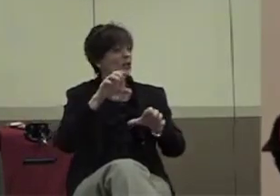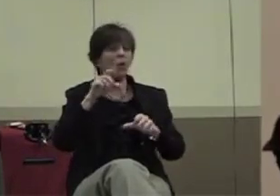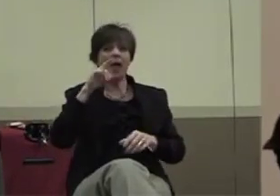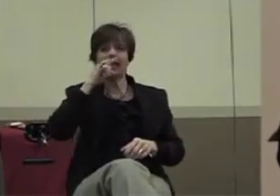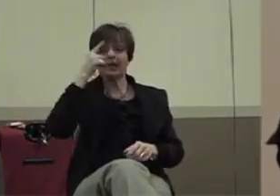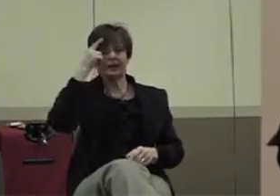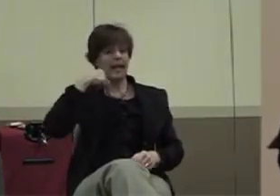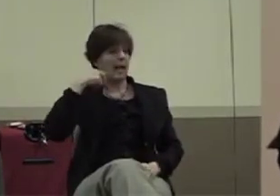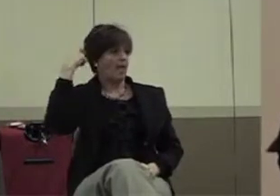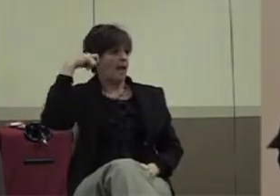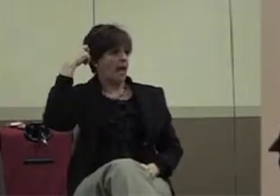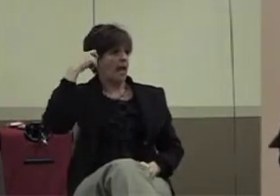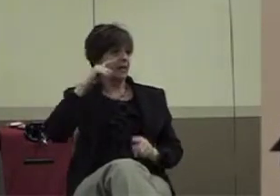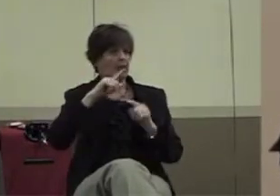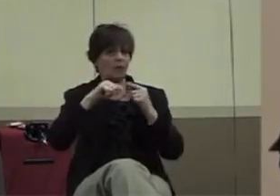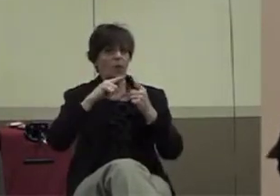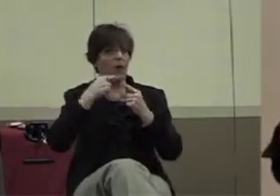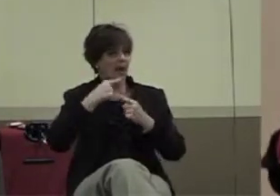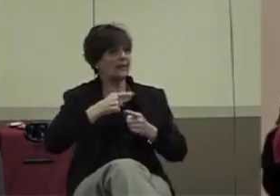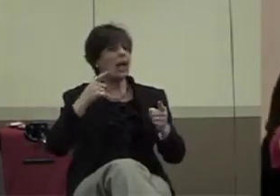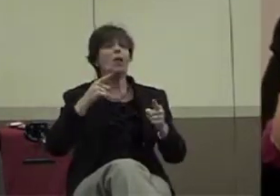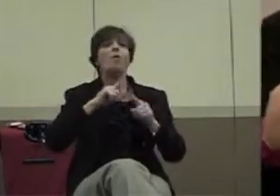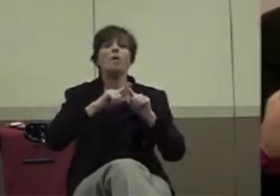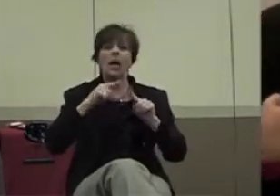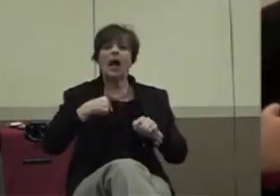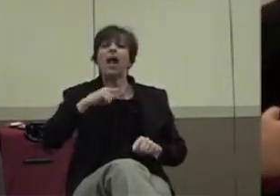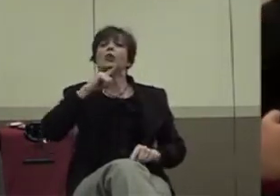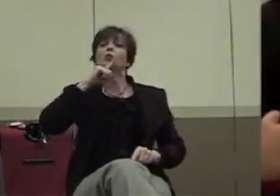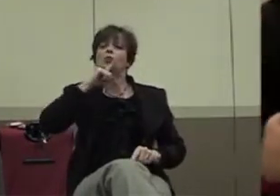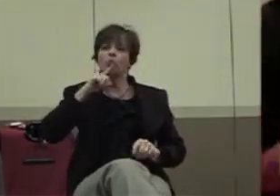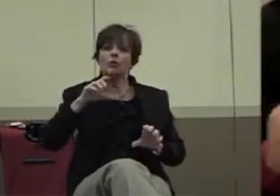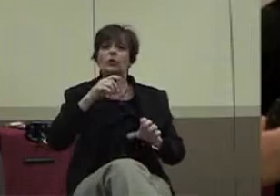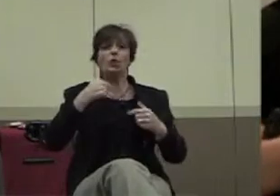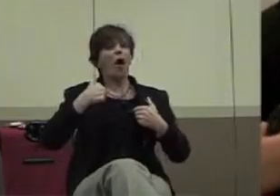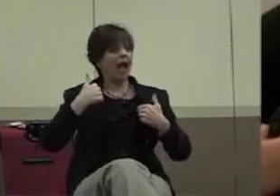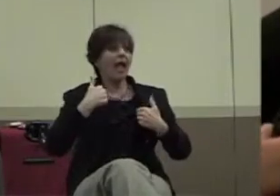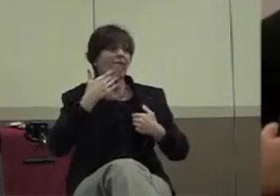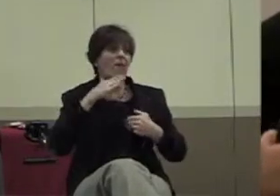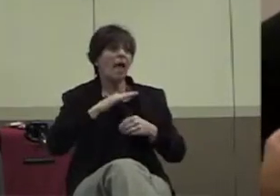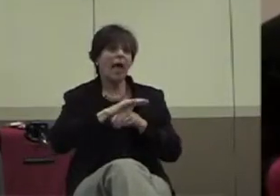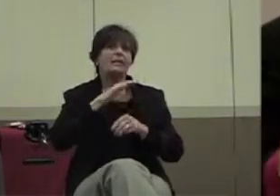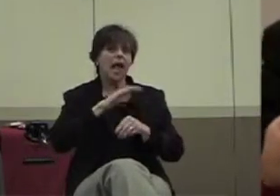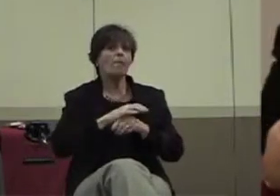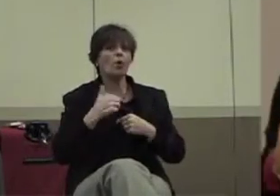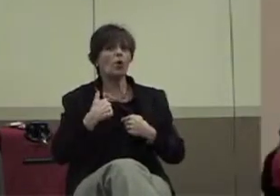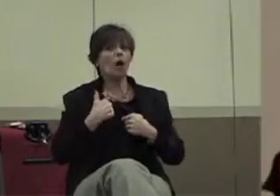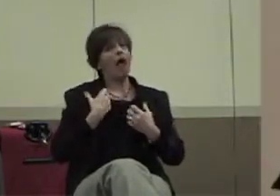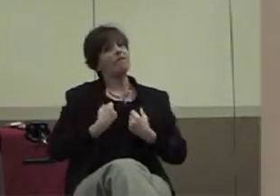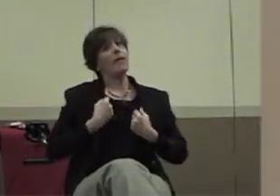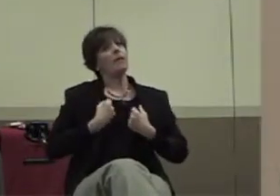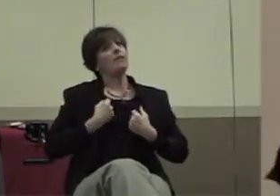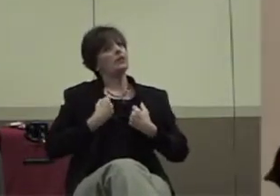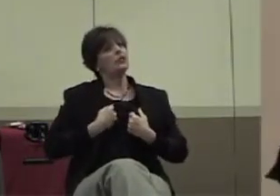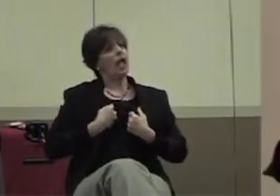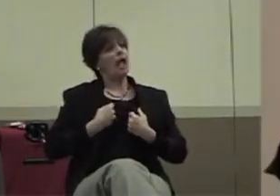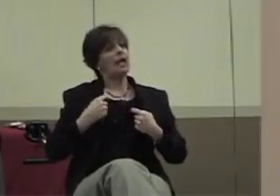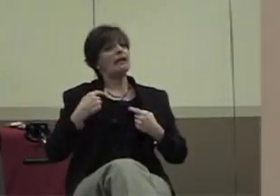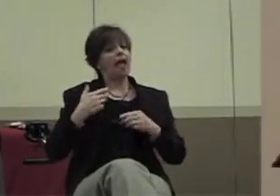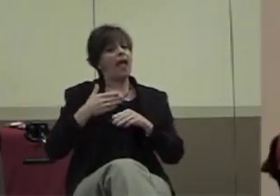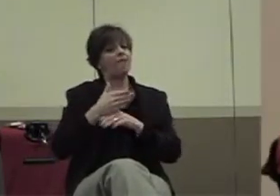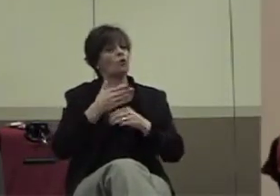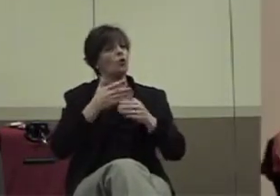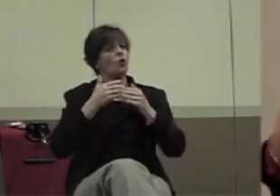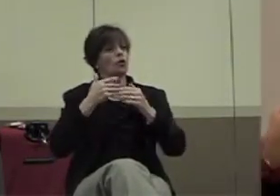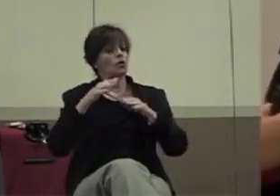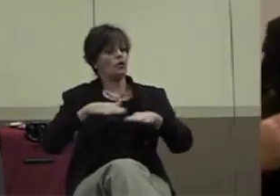this. But this is what I really truly do. I have a bad temper. I have kept it in check since I've had children because I didn't want to pass